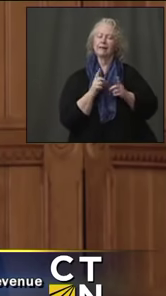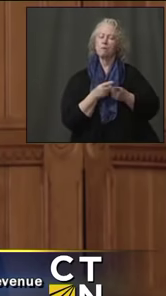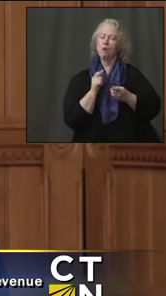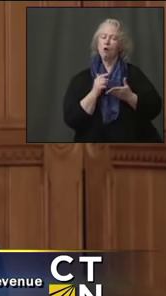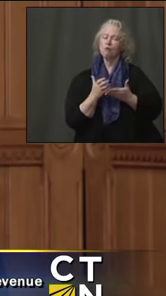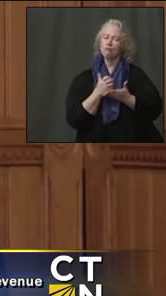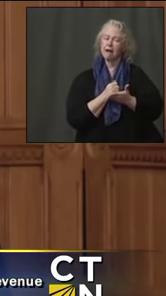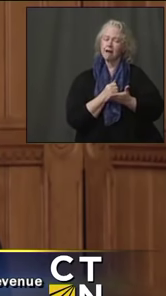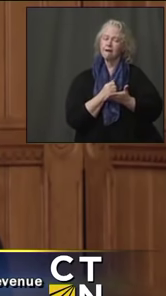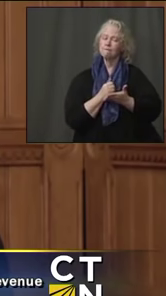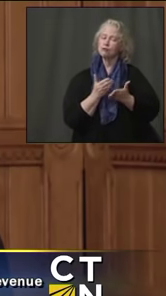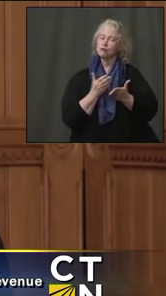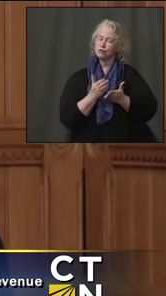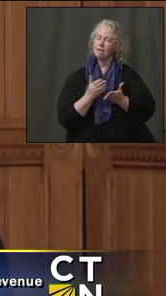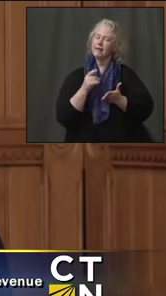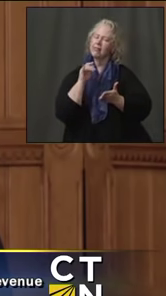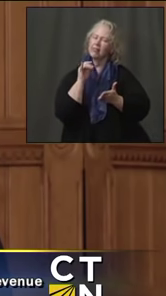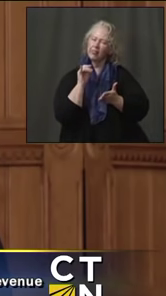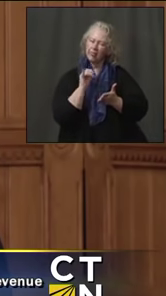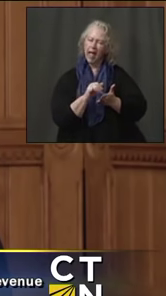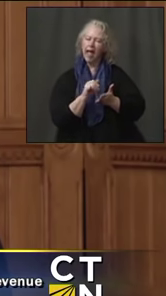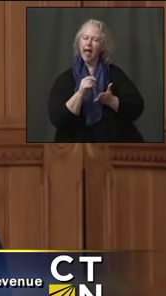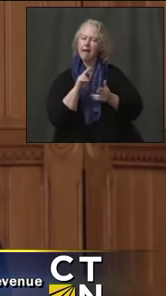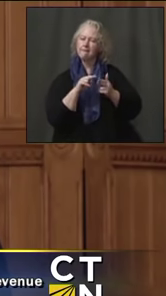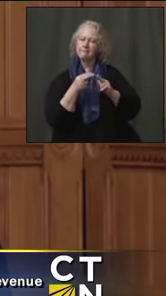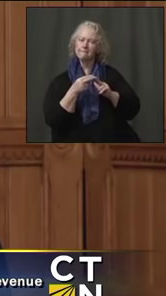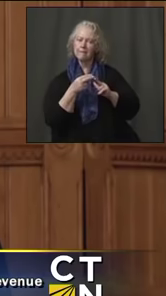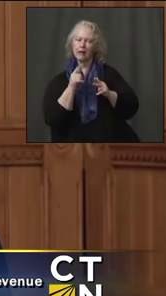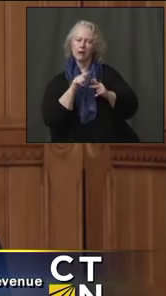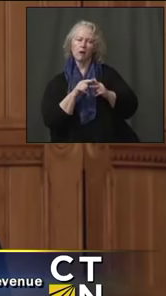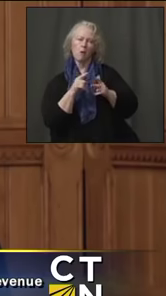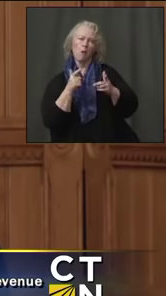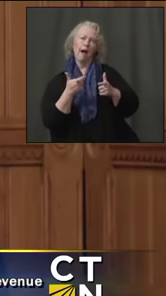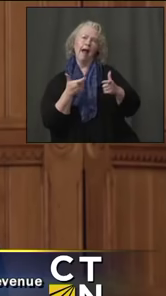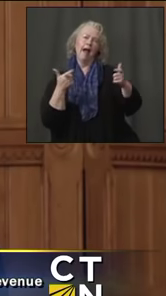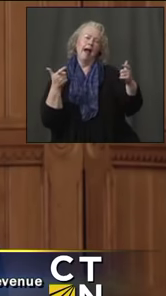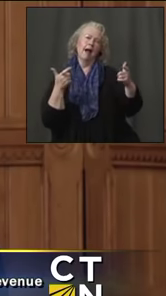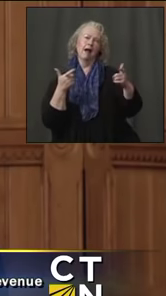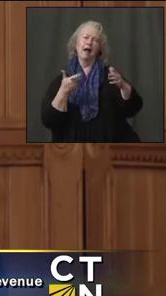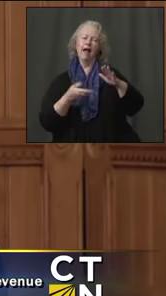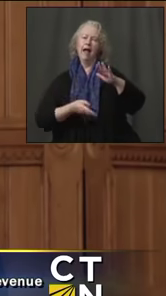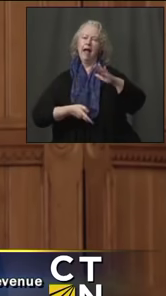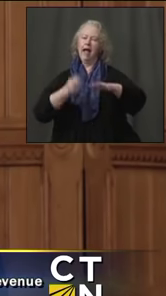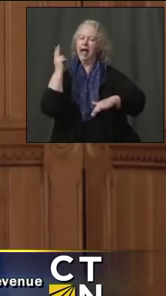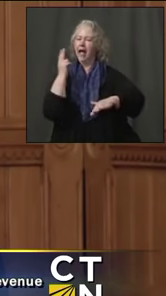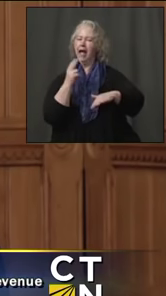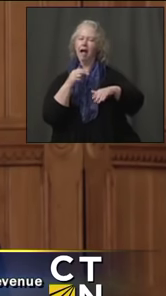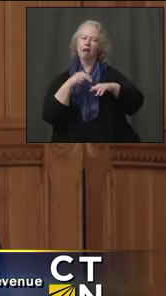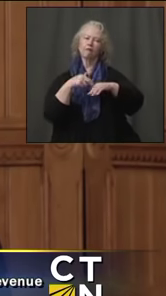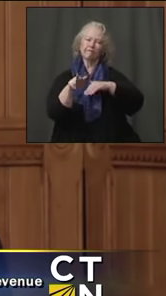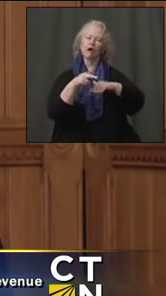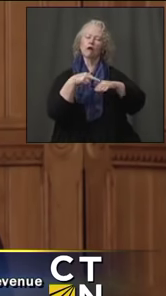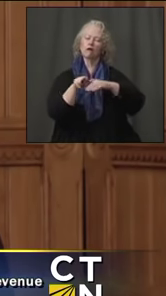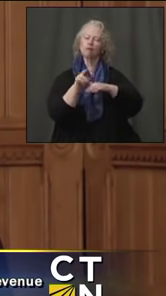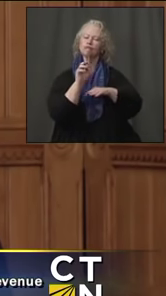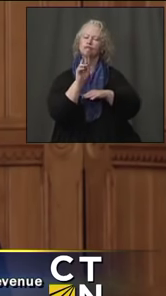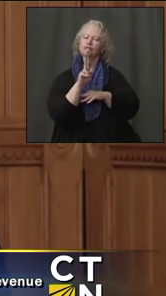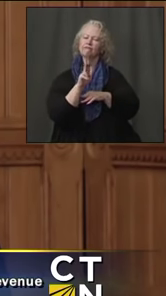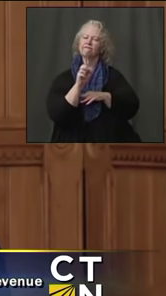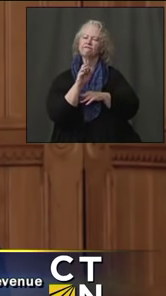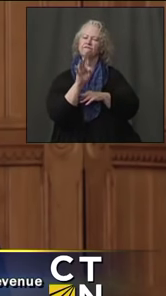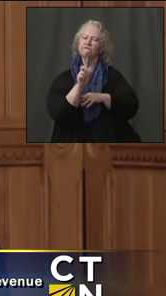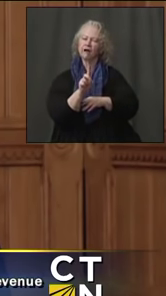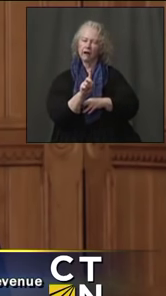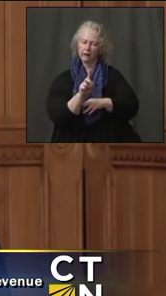that contributed to an increase in refunds that will normalize in the future. Obviously, that's still an unknown, but